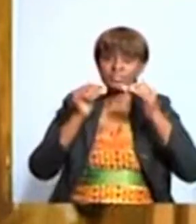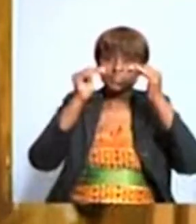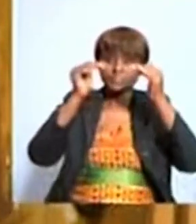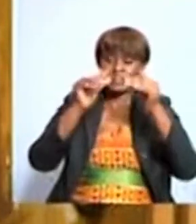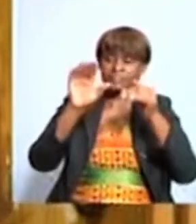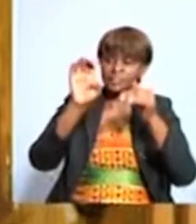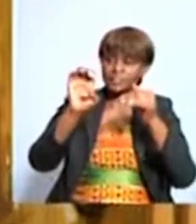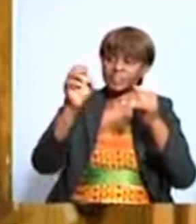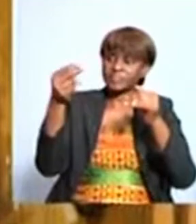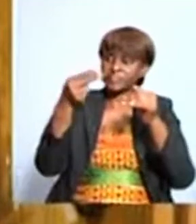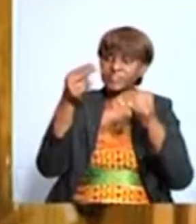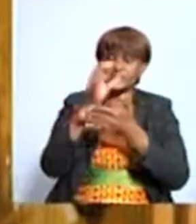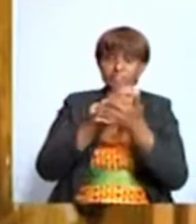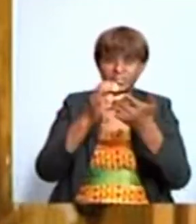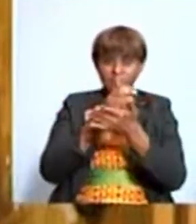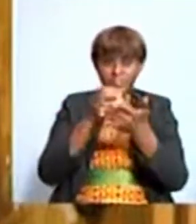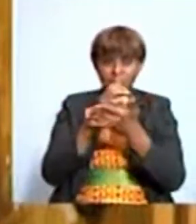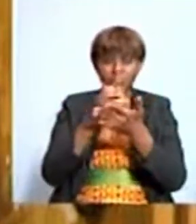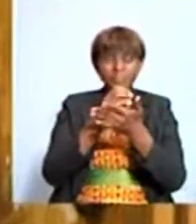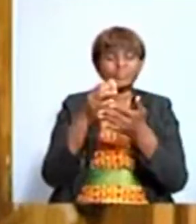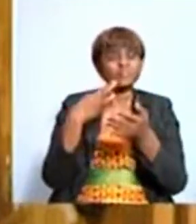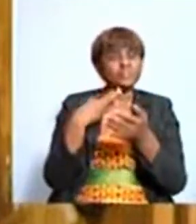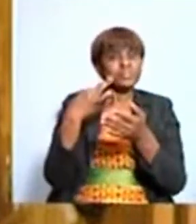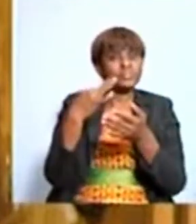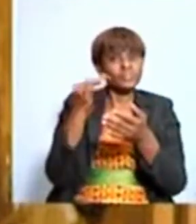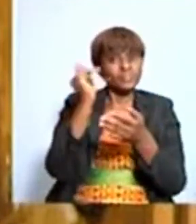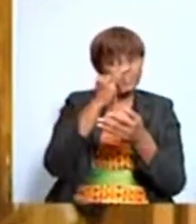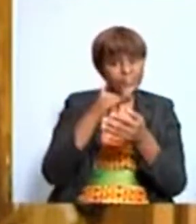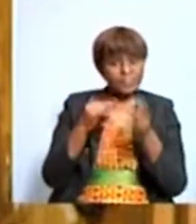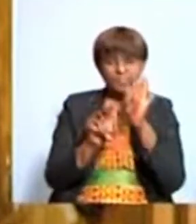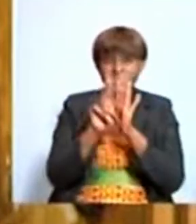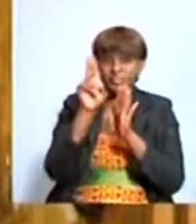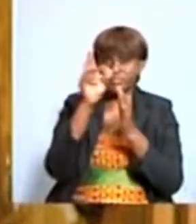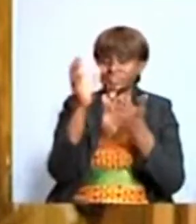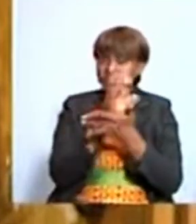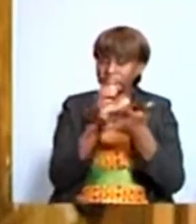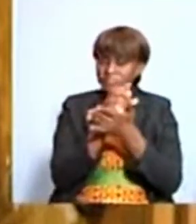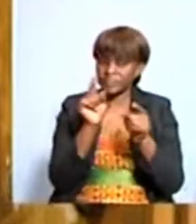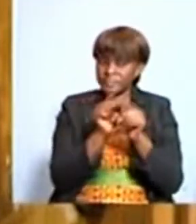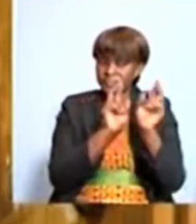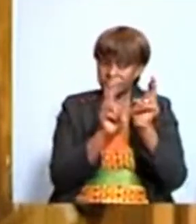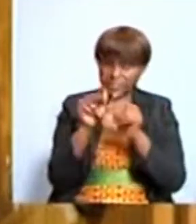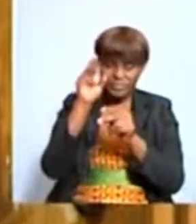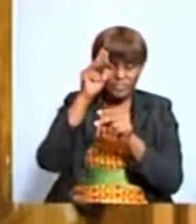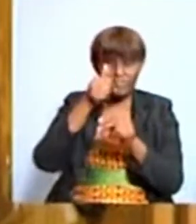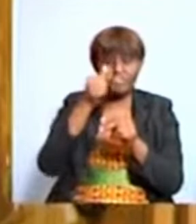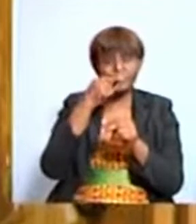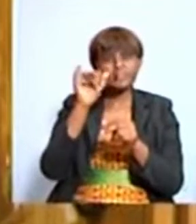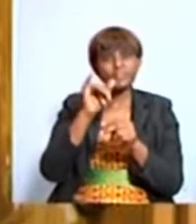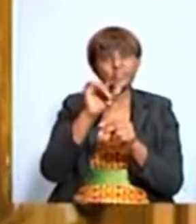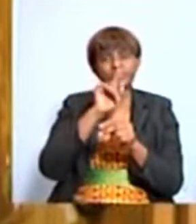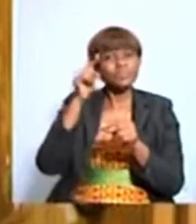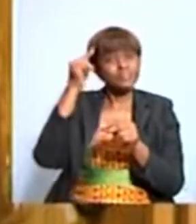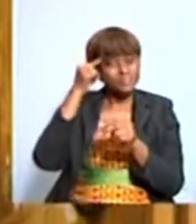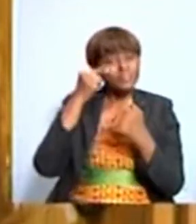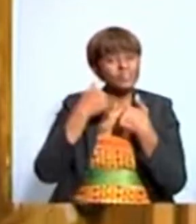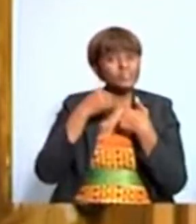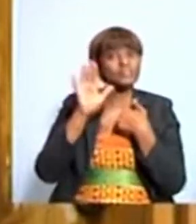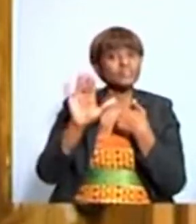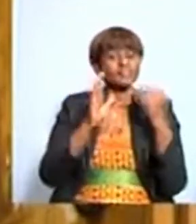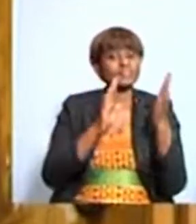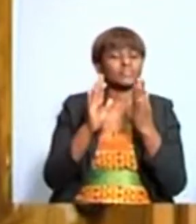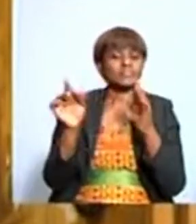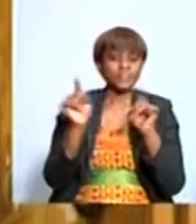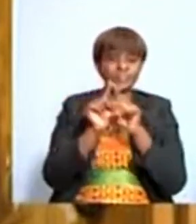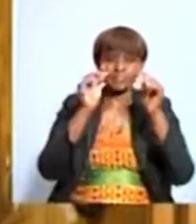Evelyn Horn College of Applied Arts and Commerce to a university college, and in response the Minister did say that government does have plans